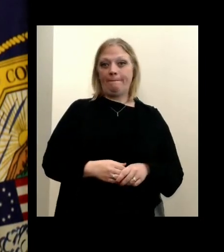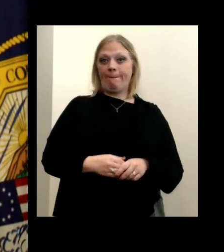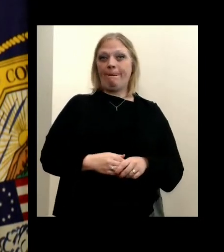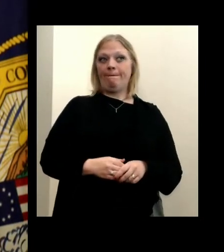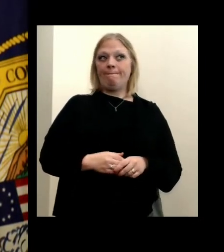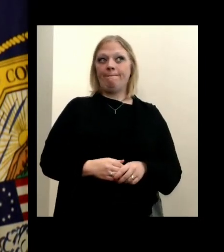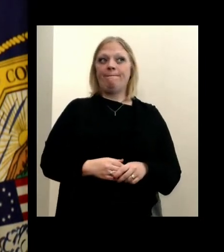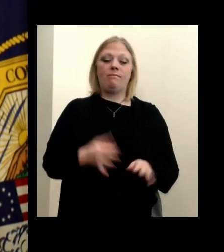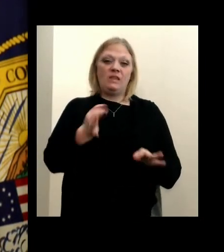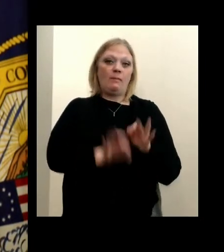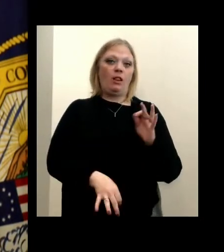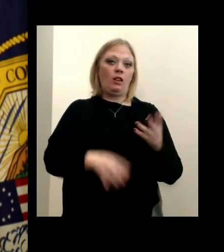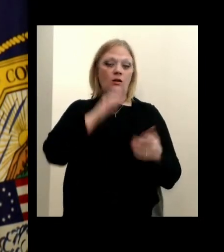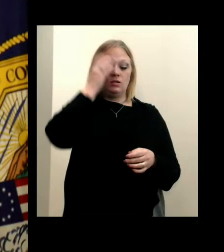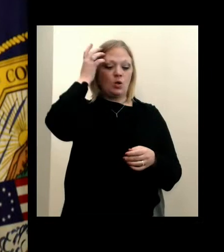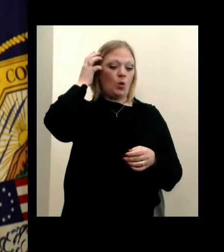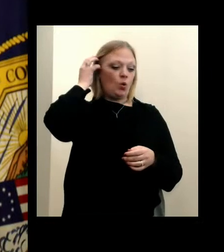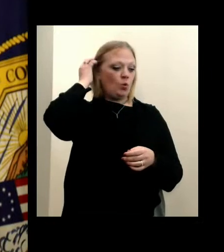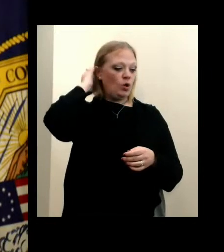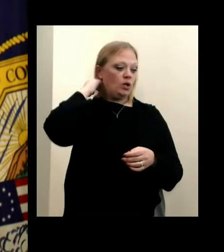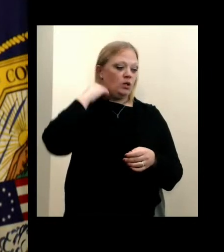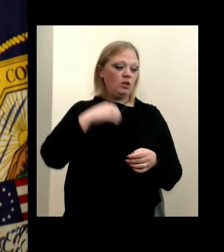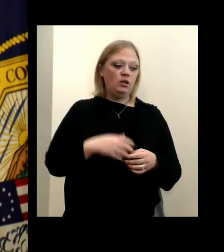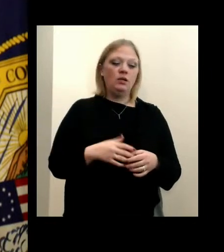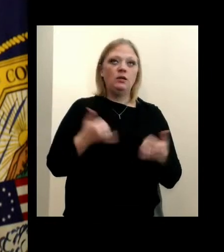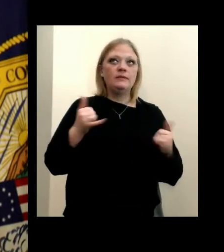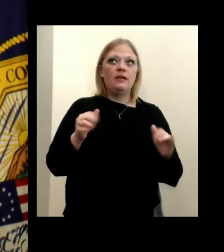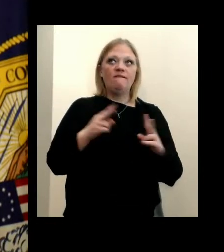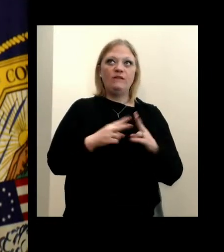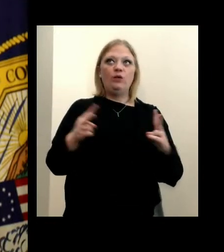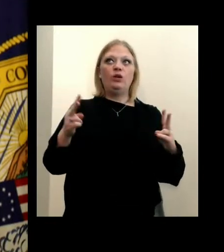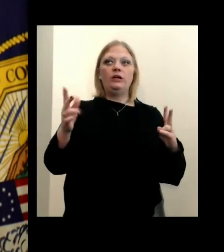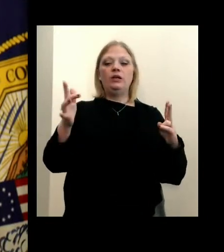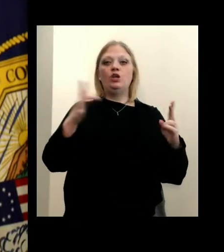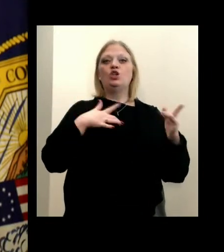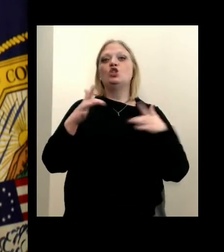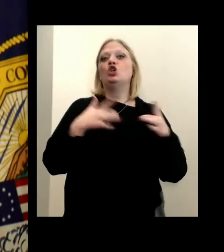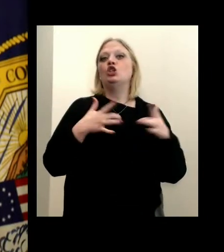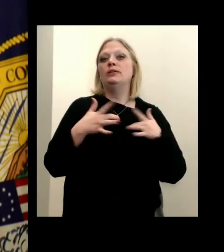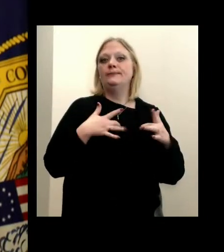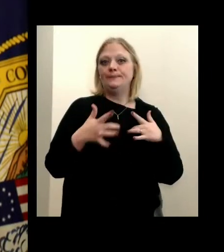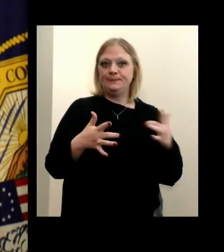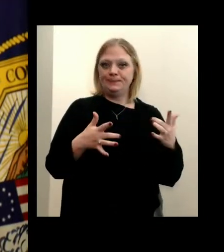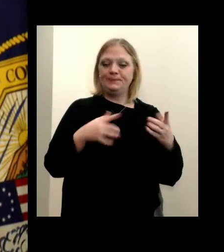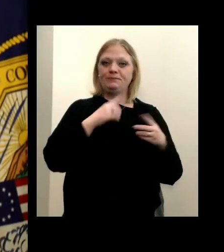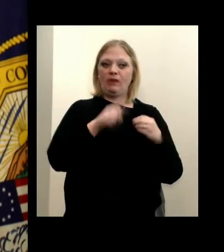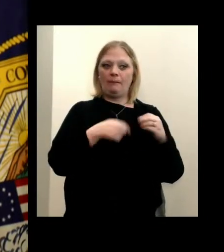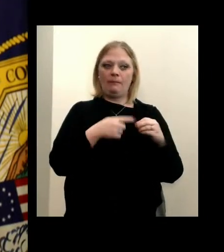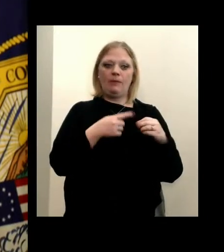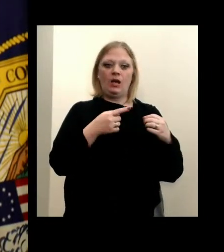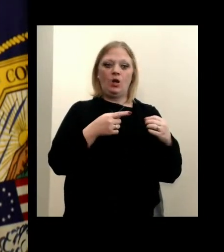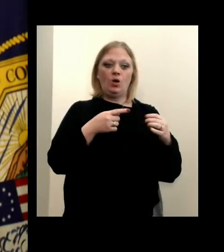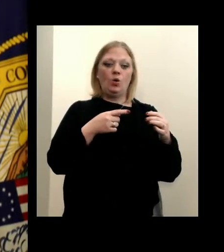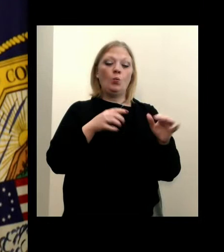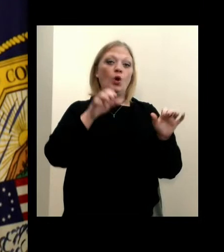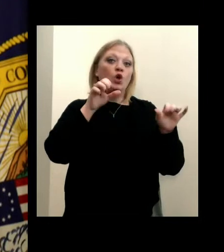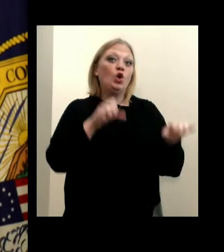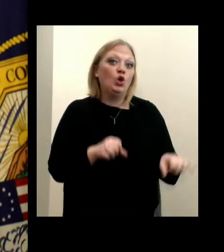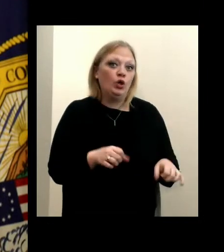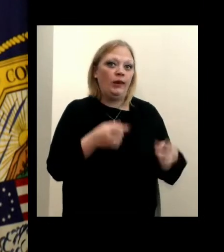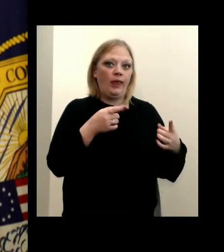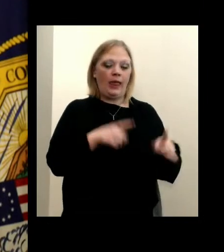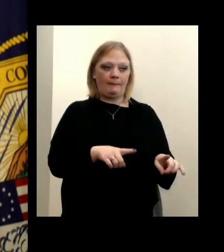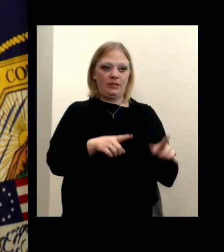It's as simple as that. I'm still very concerned about what could happen, knowing that